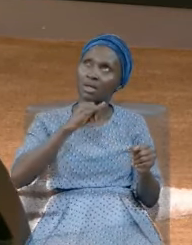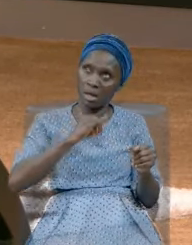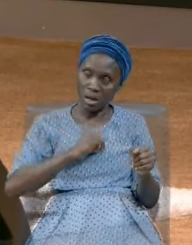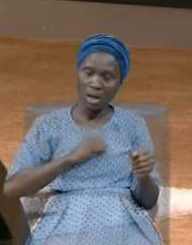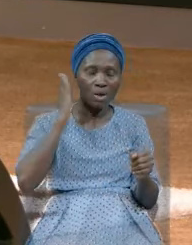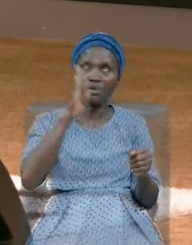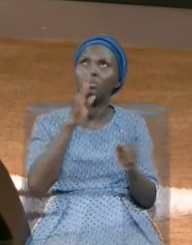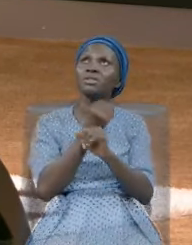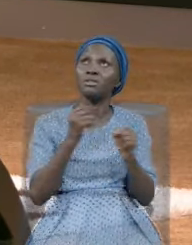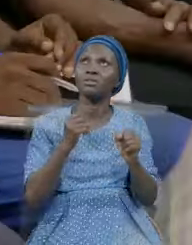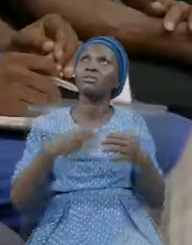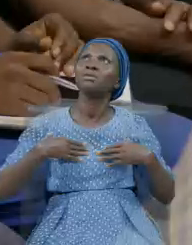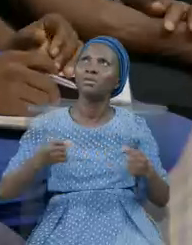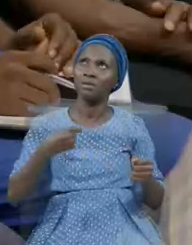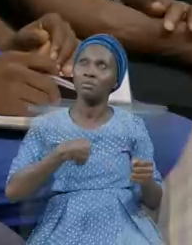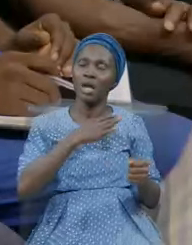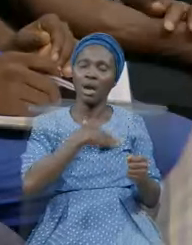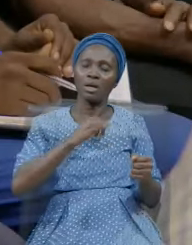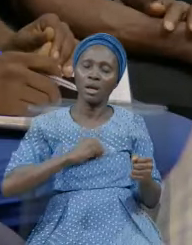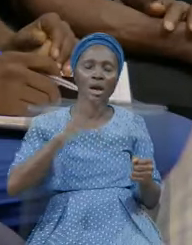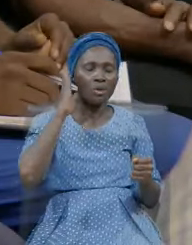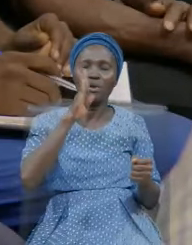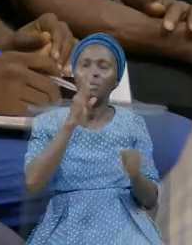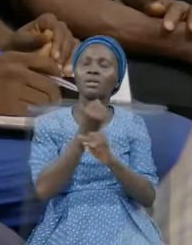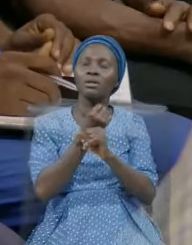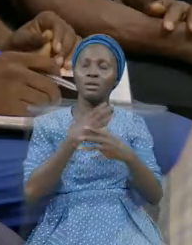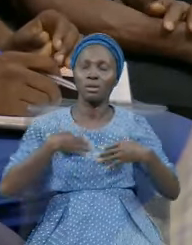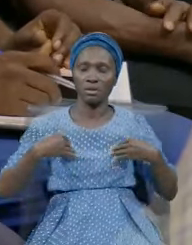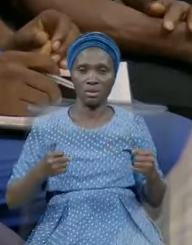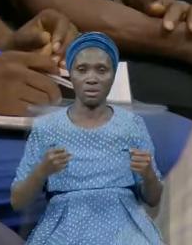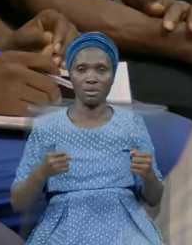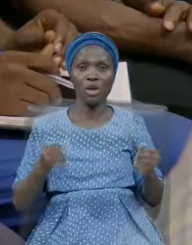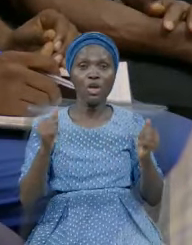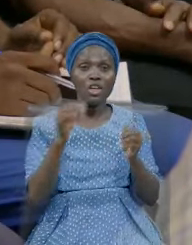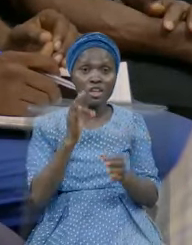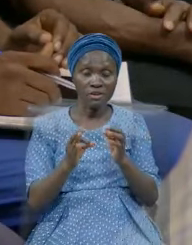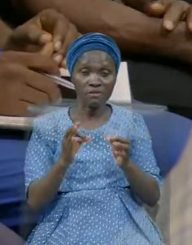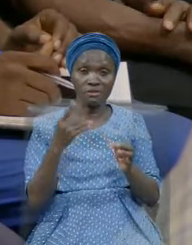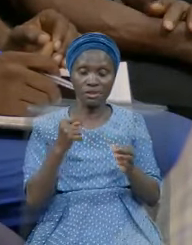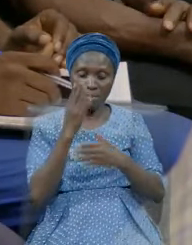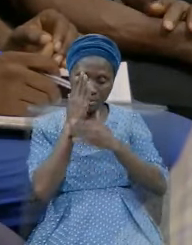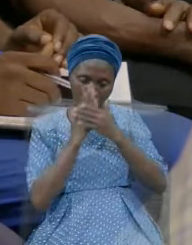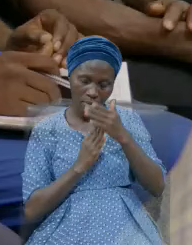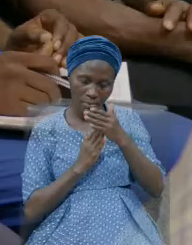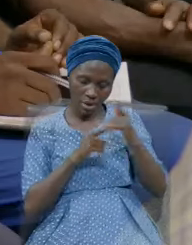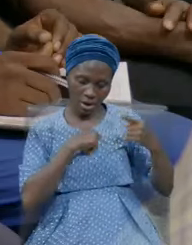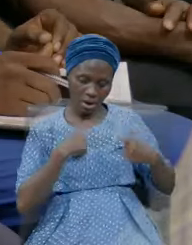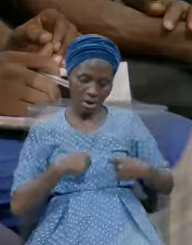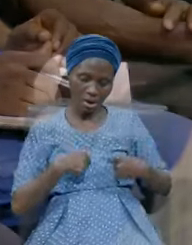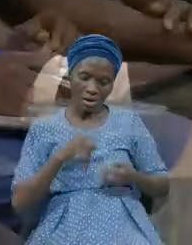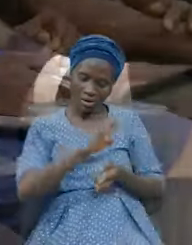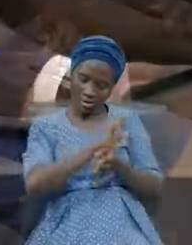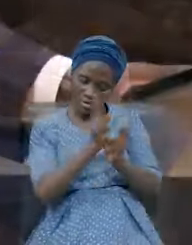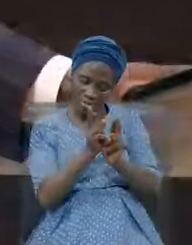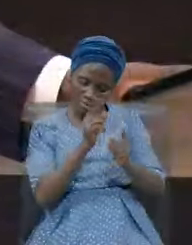me, and I shall be healed. If the penitent heart, the repentant heart, praying,